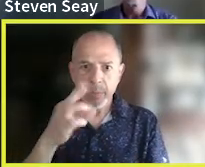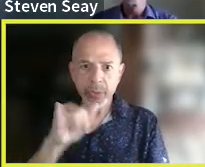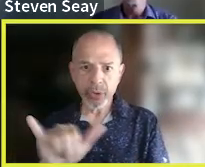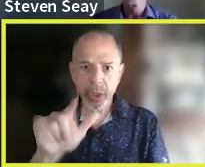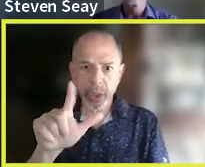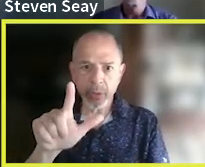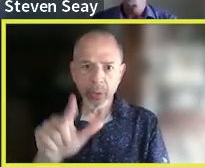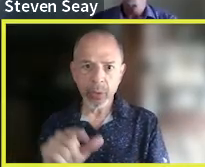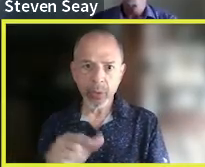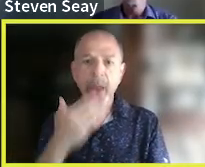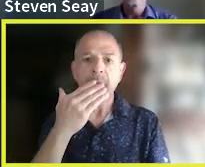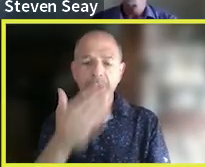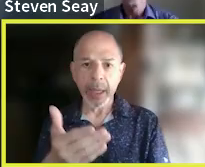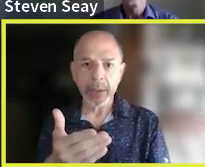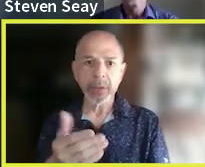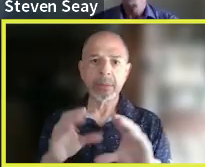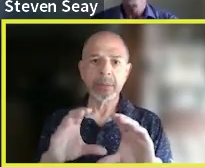to be part of this community."